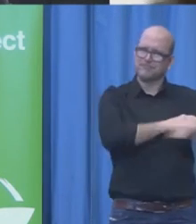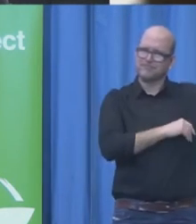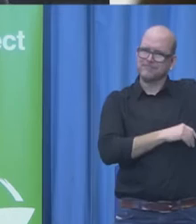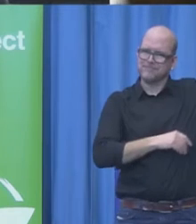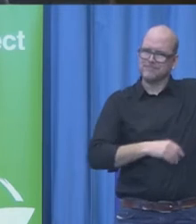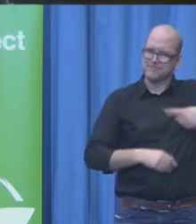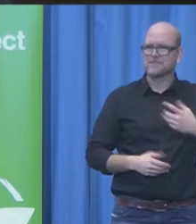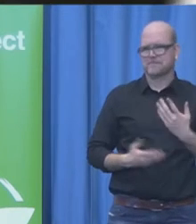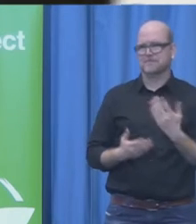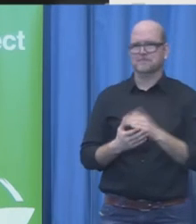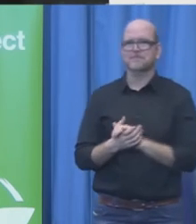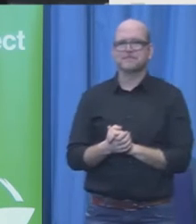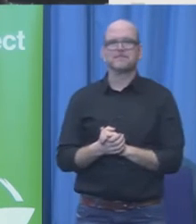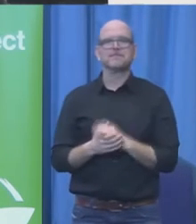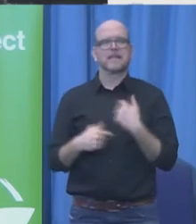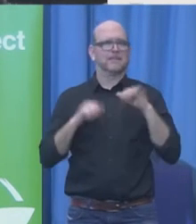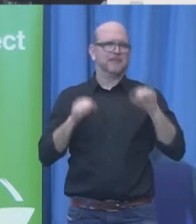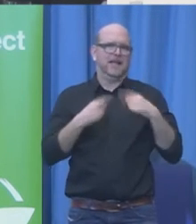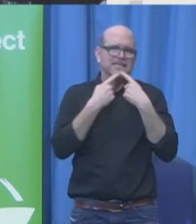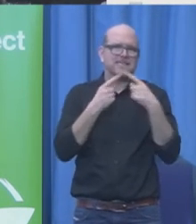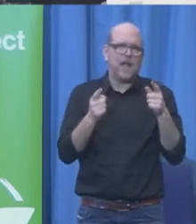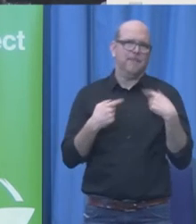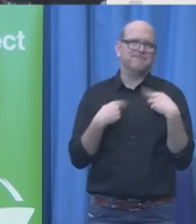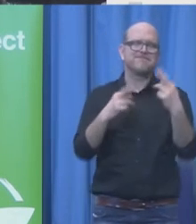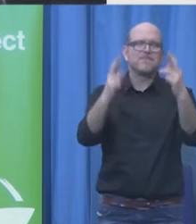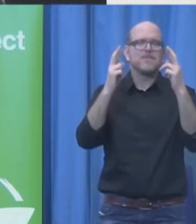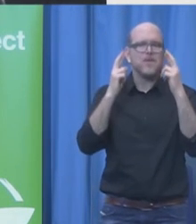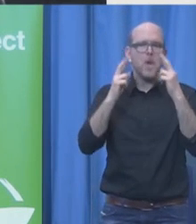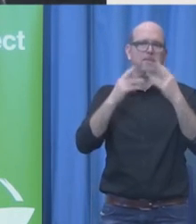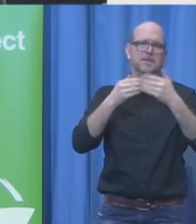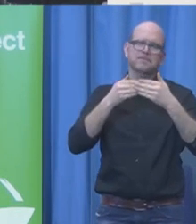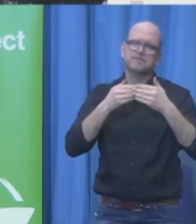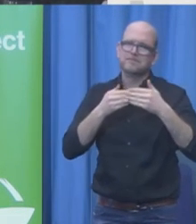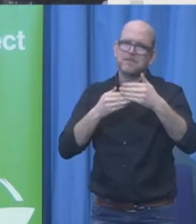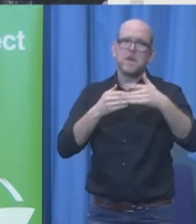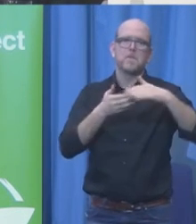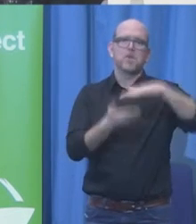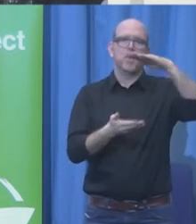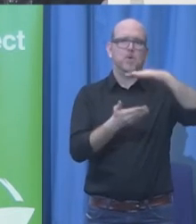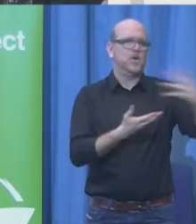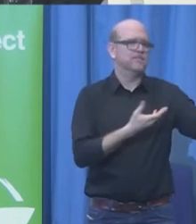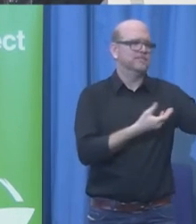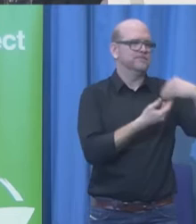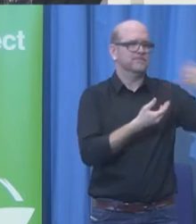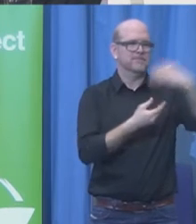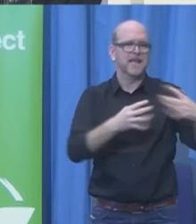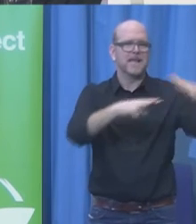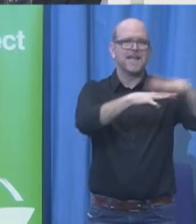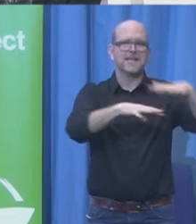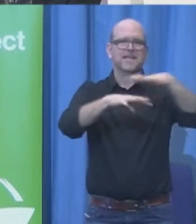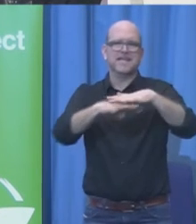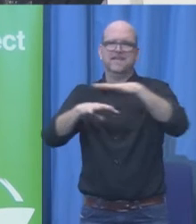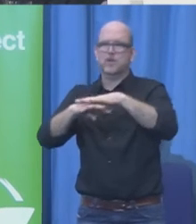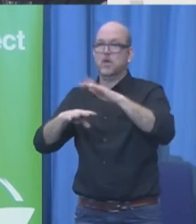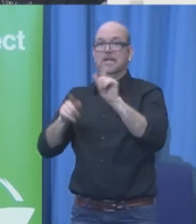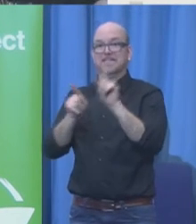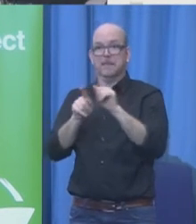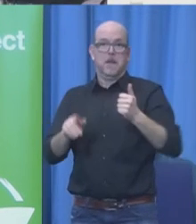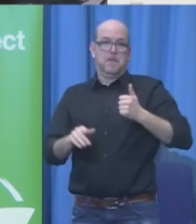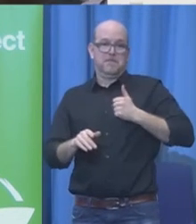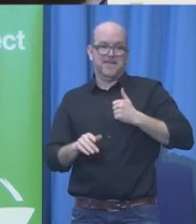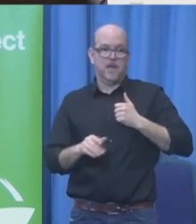will see a much greater interaction with the private and business in Ireland, which we haven't had up until now.